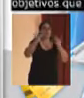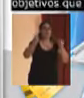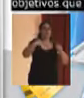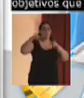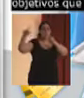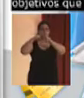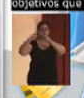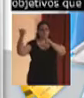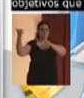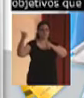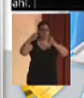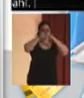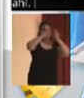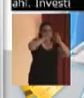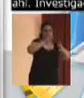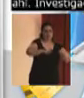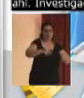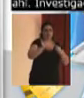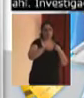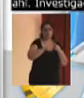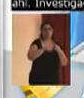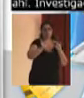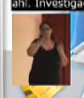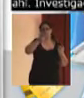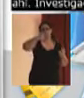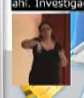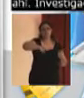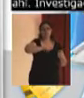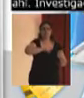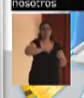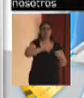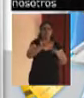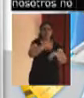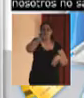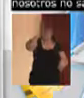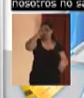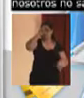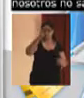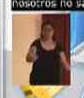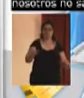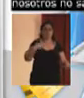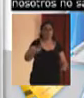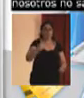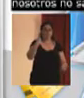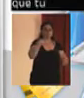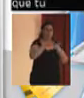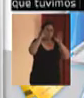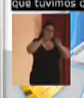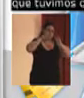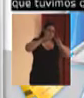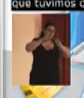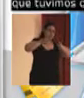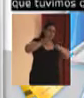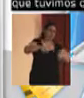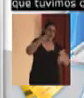And the main objectives of the group are research, because, as I say, we were not familiar with that. So first